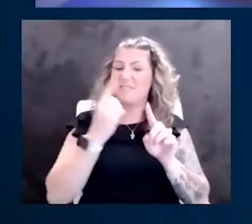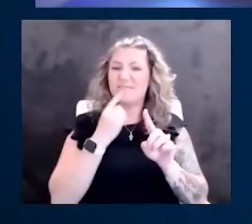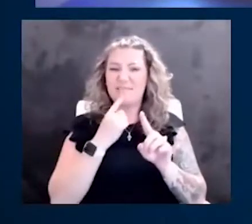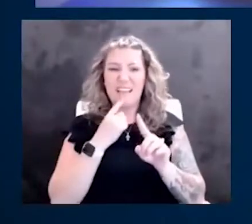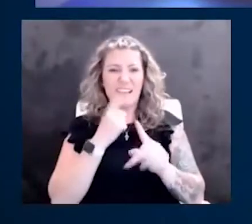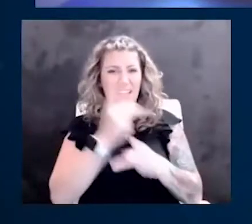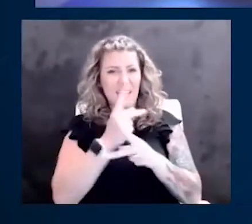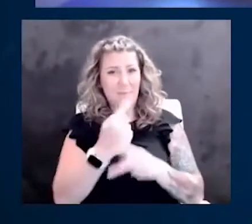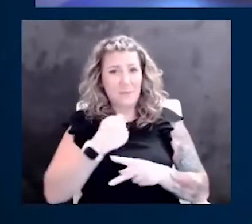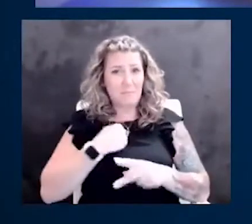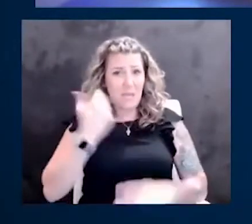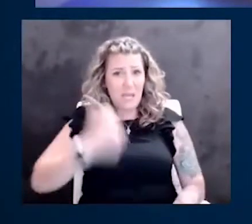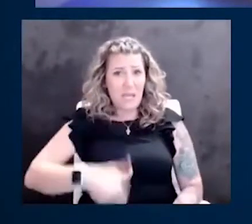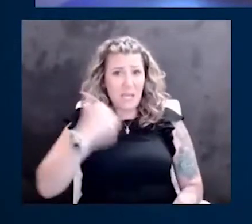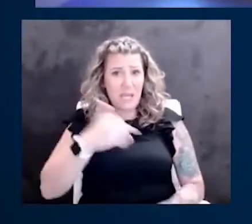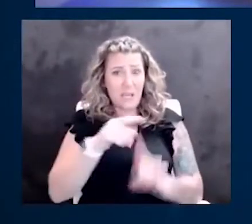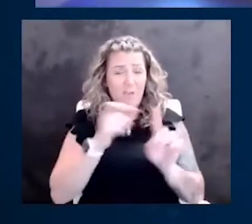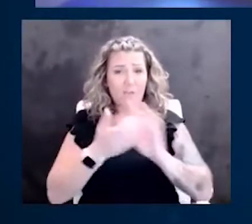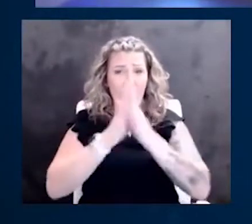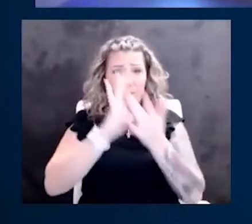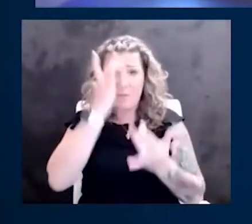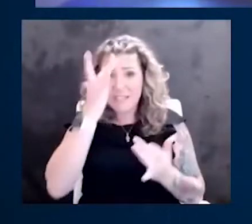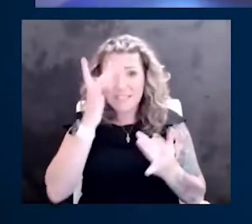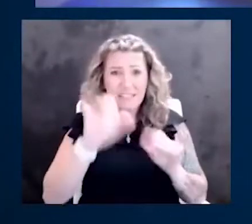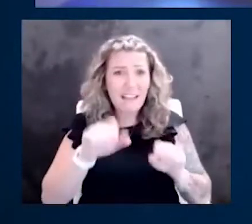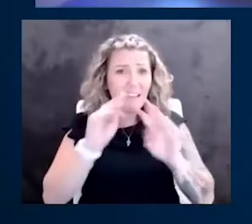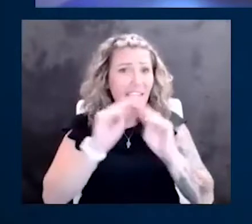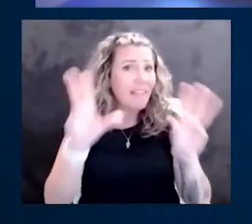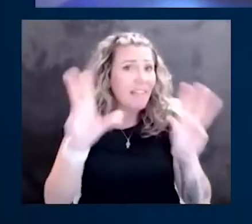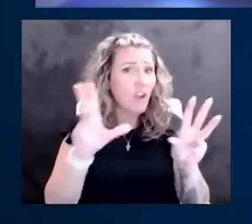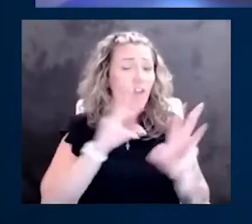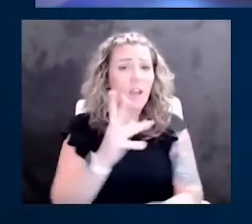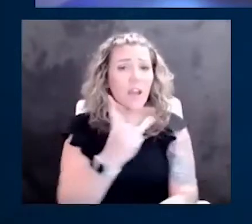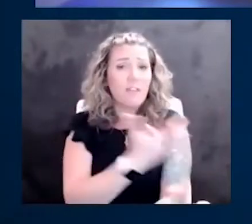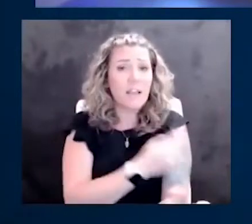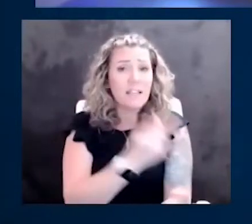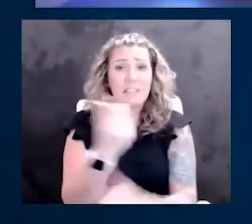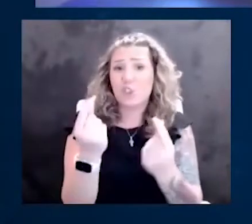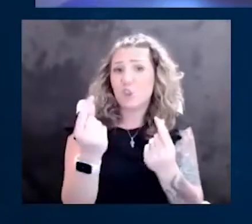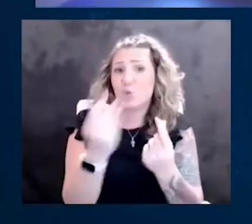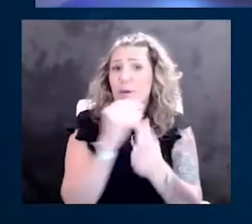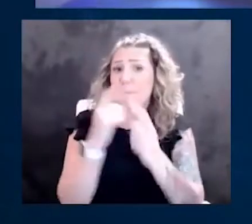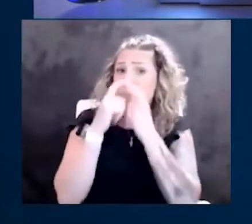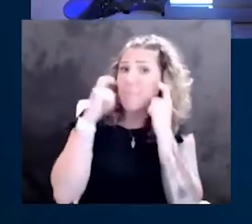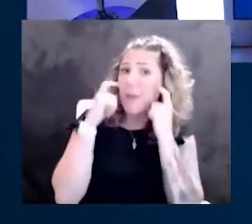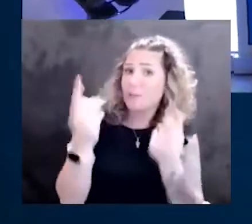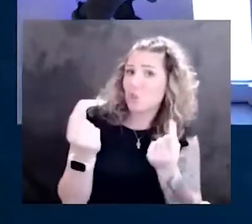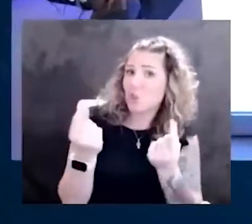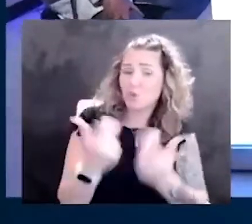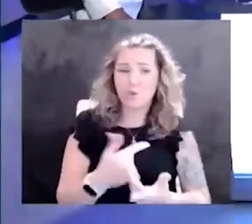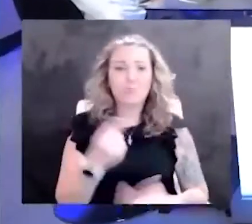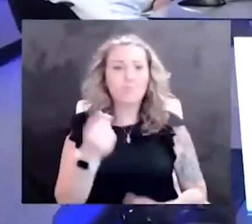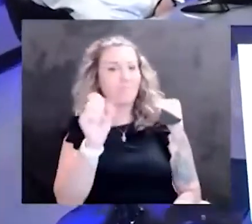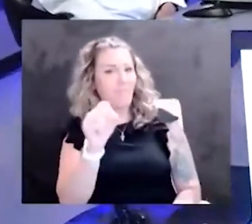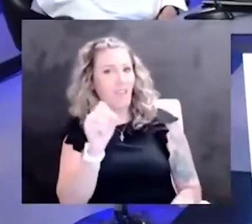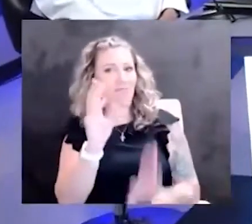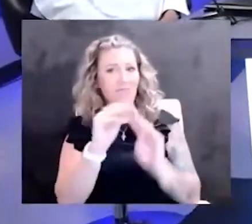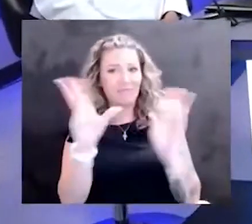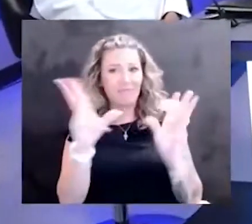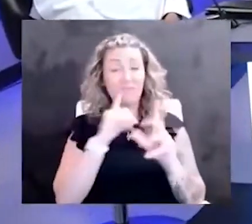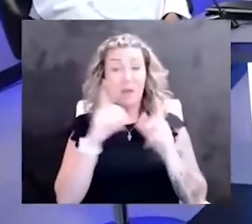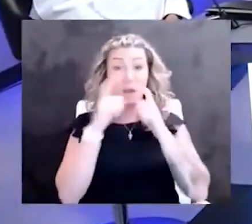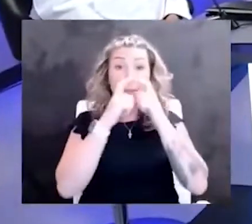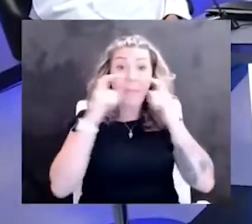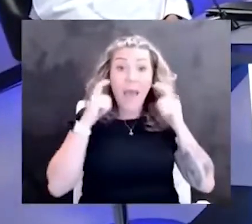from getting sick. Can we clarify, what does the vaccine do? What do the masks do? You bet. And I think it's very clear, actually, that masks